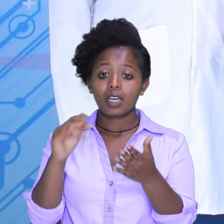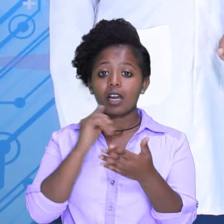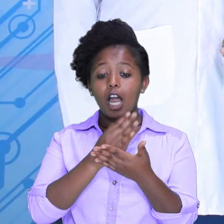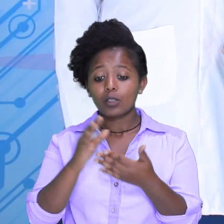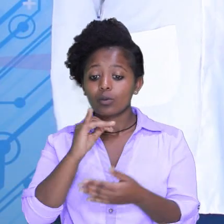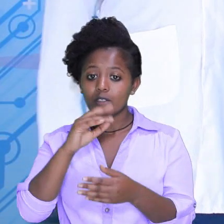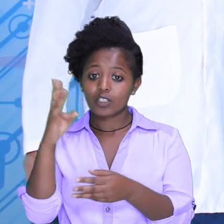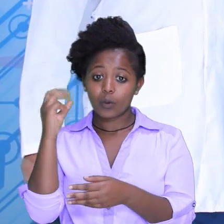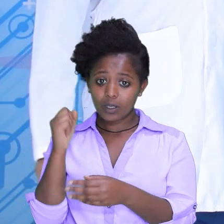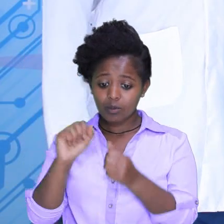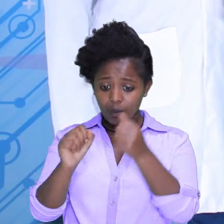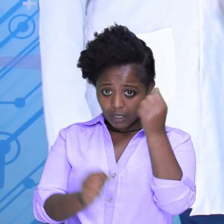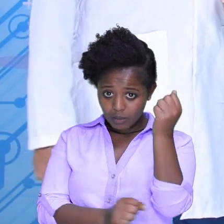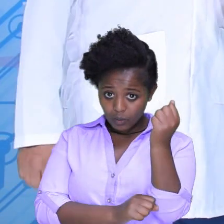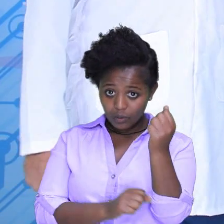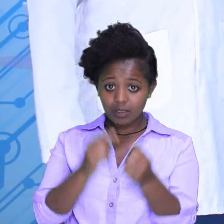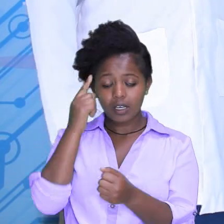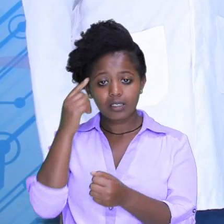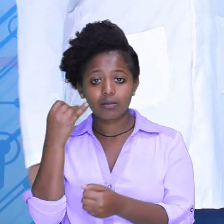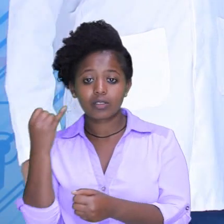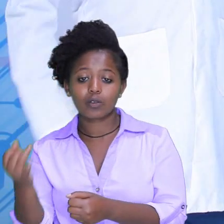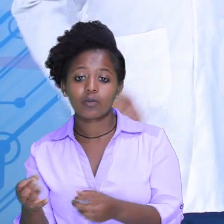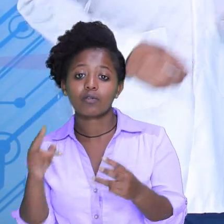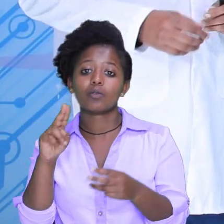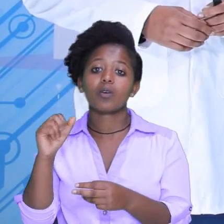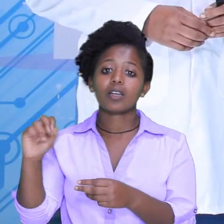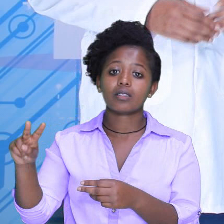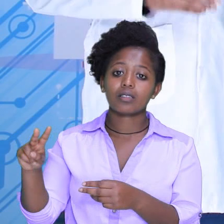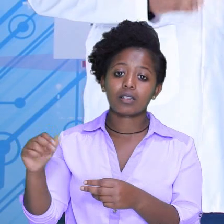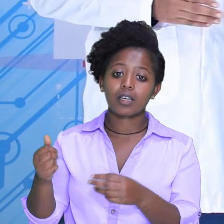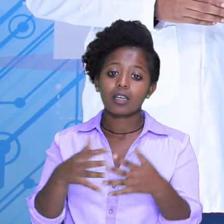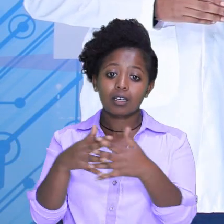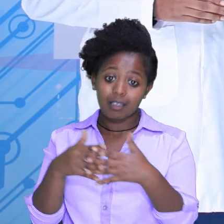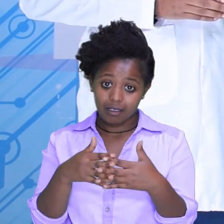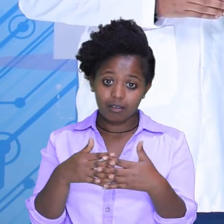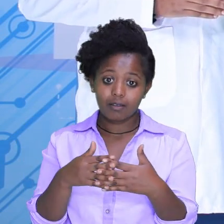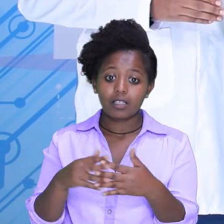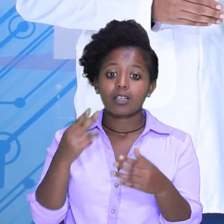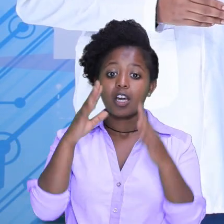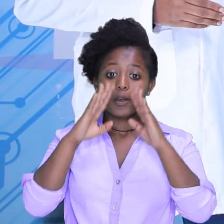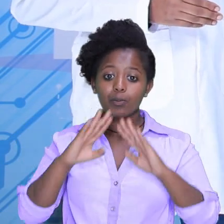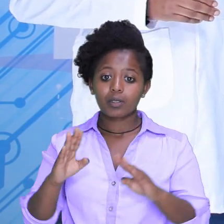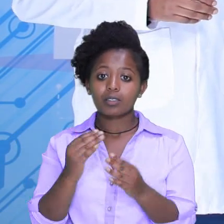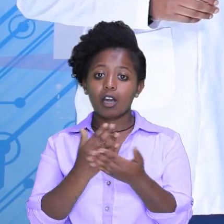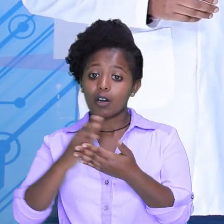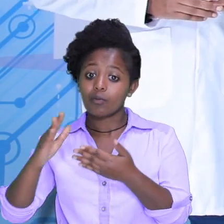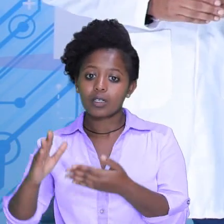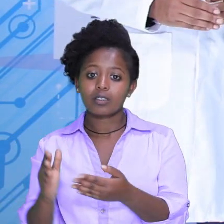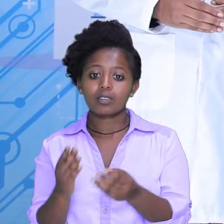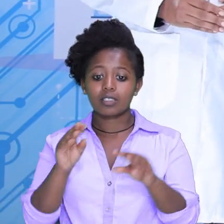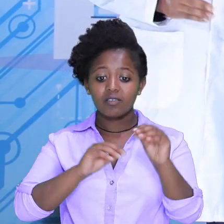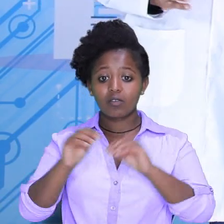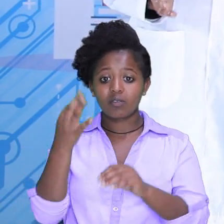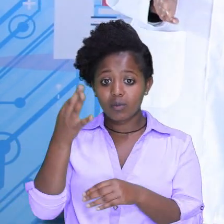Isolation was based on the assumption that USA could live in peace if it avoided the